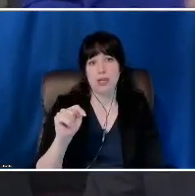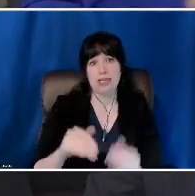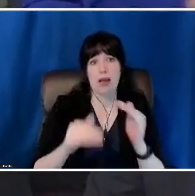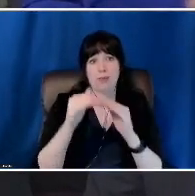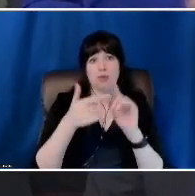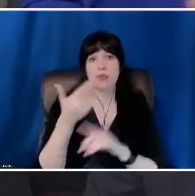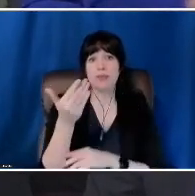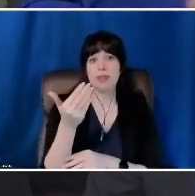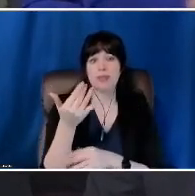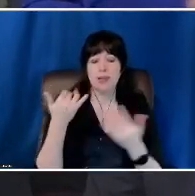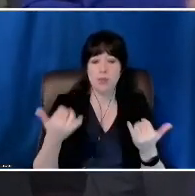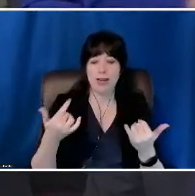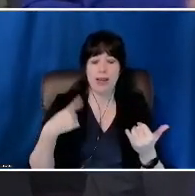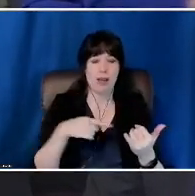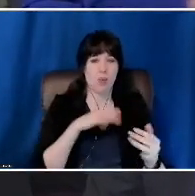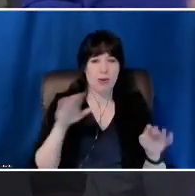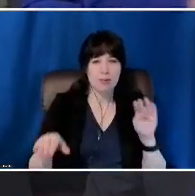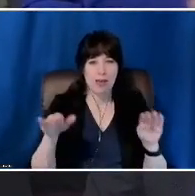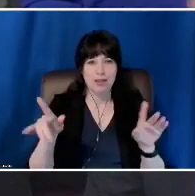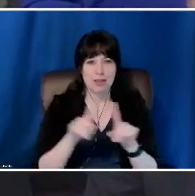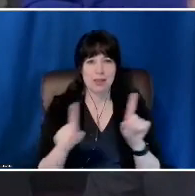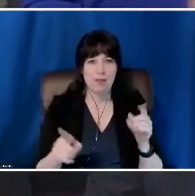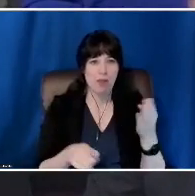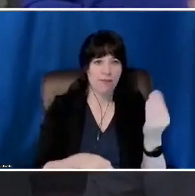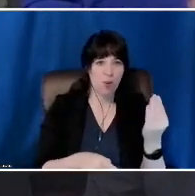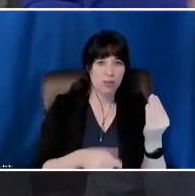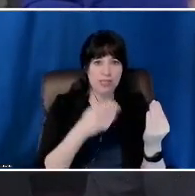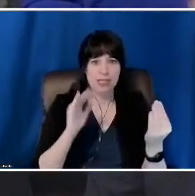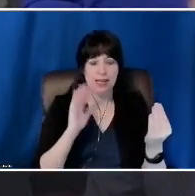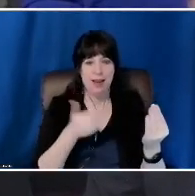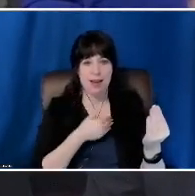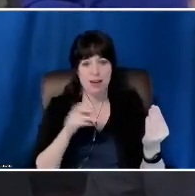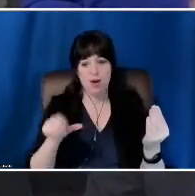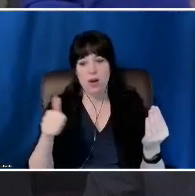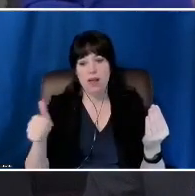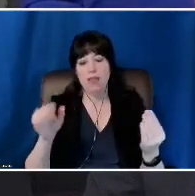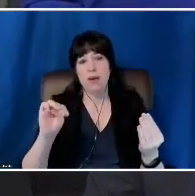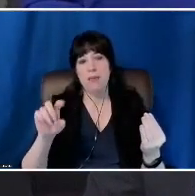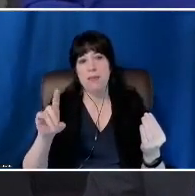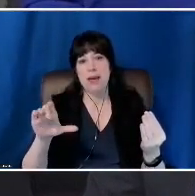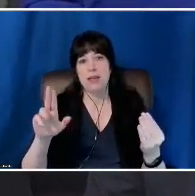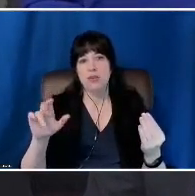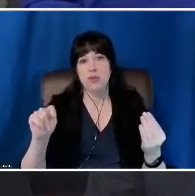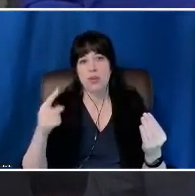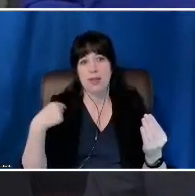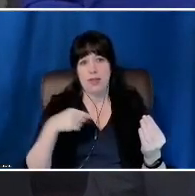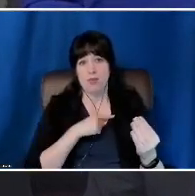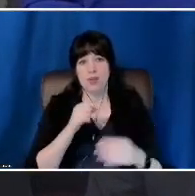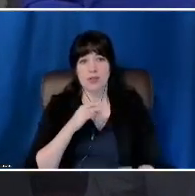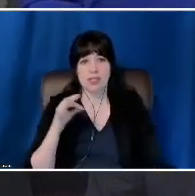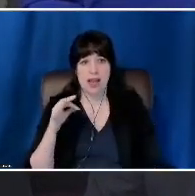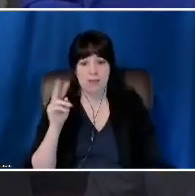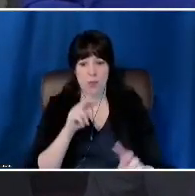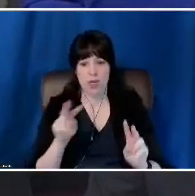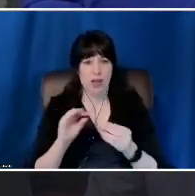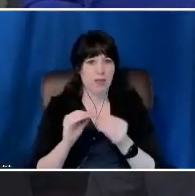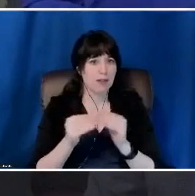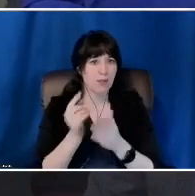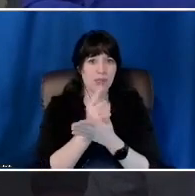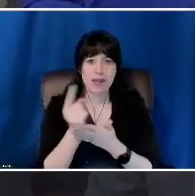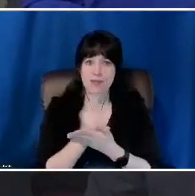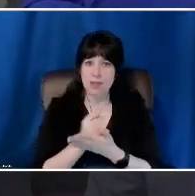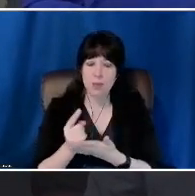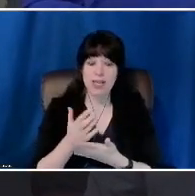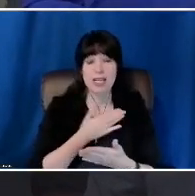we're balancing the difference between the 14 and our additional medic unit that we're staffing. And we're looking at the numbers every week. It's